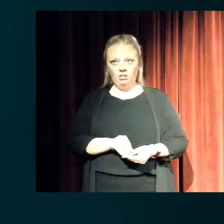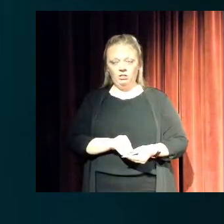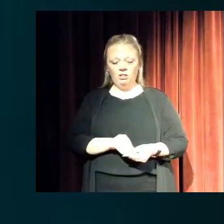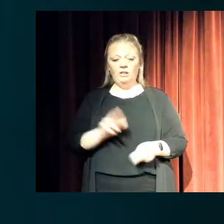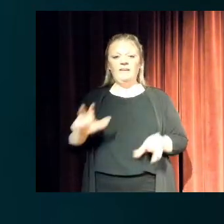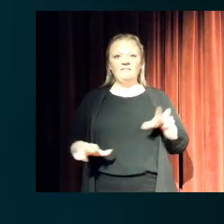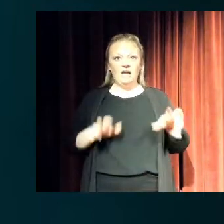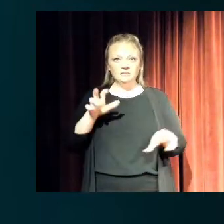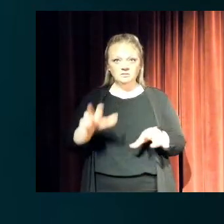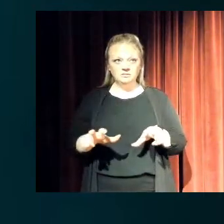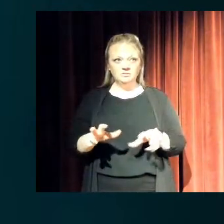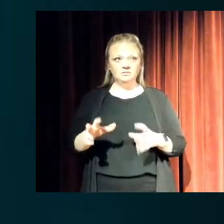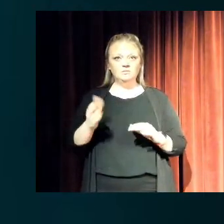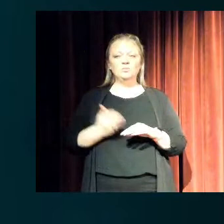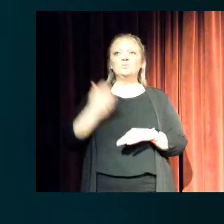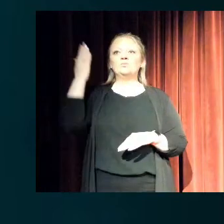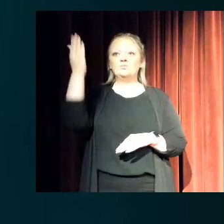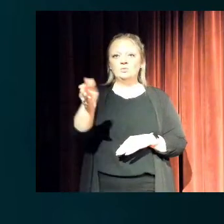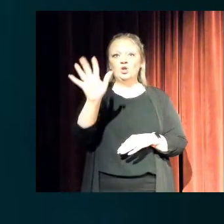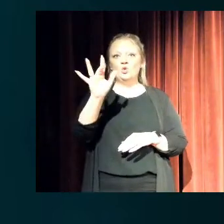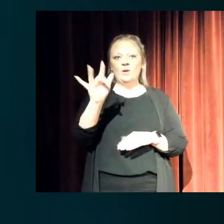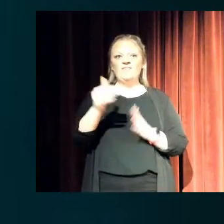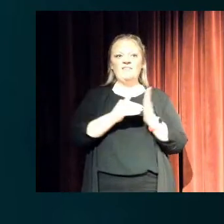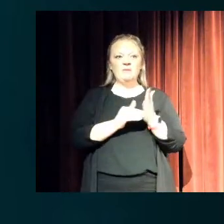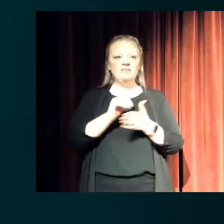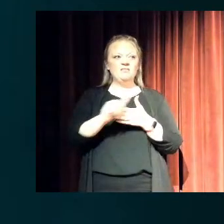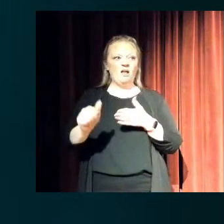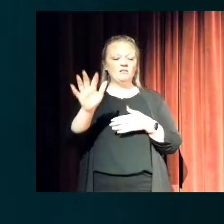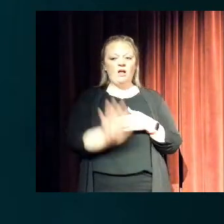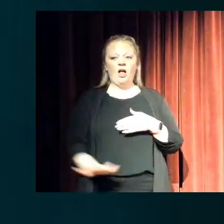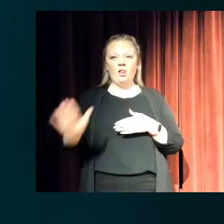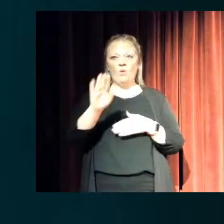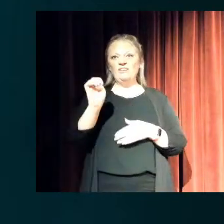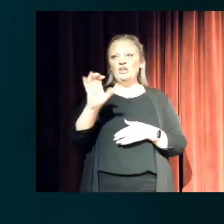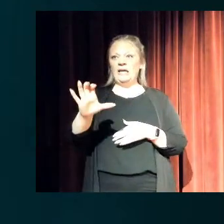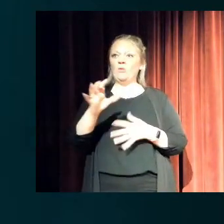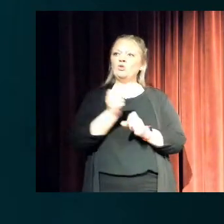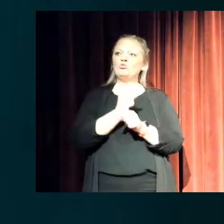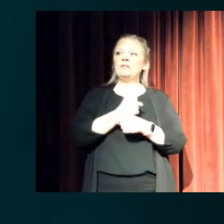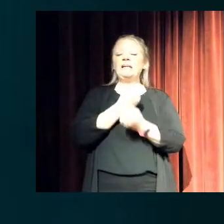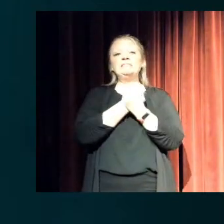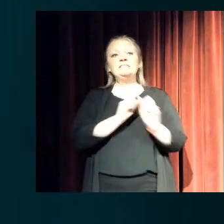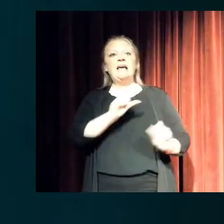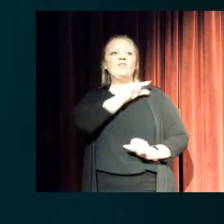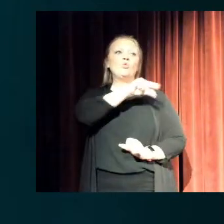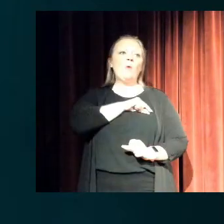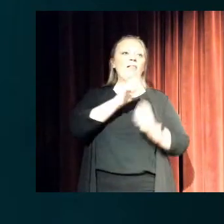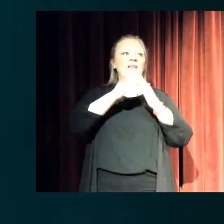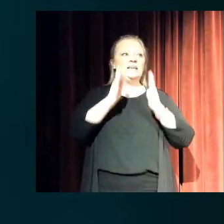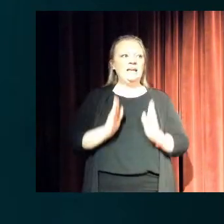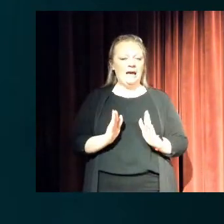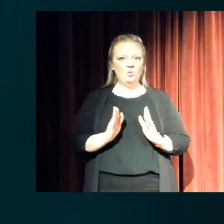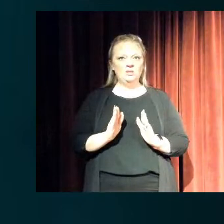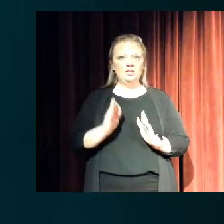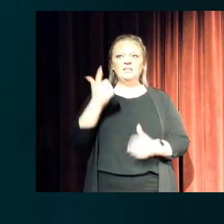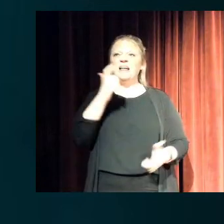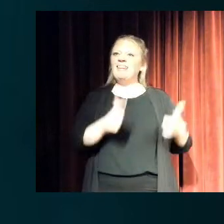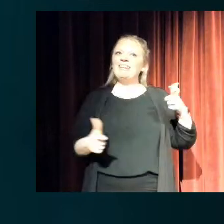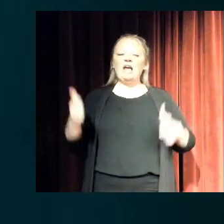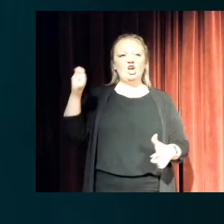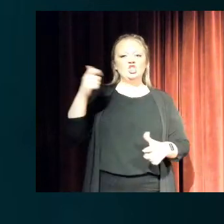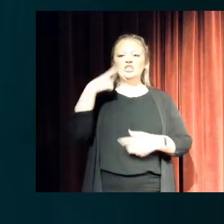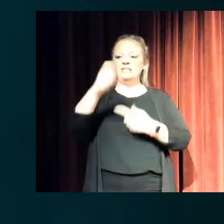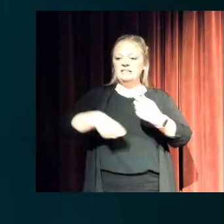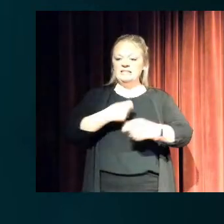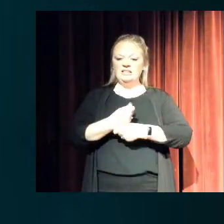will invest more than $25 million across Erie County to create safe, quality housing, the largest